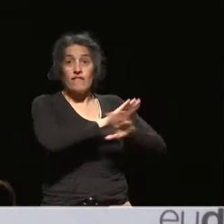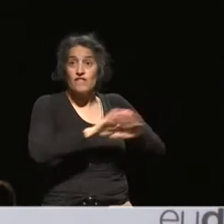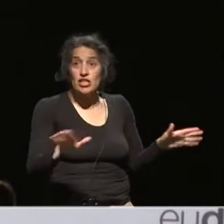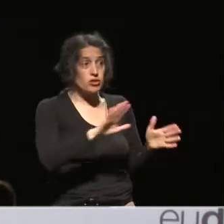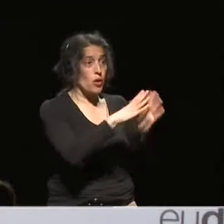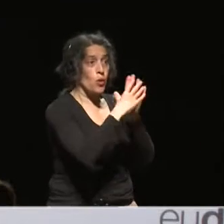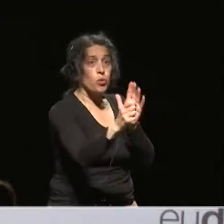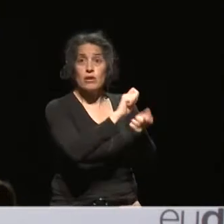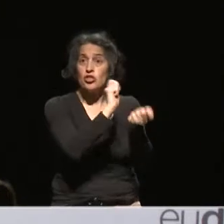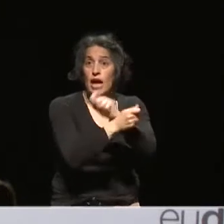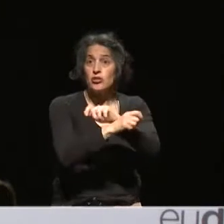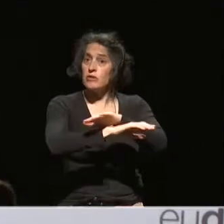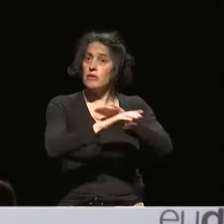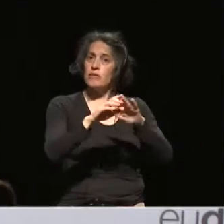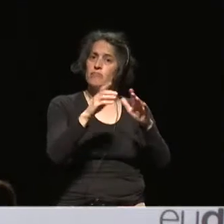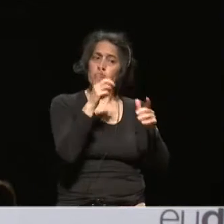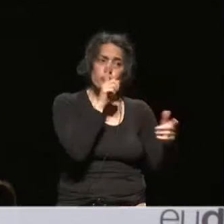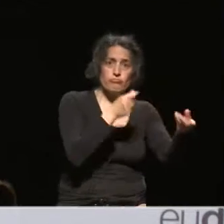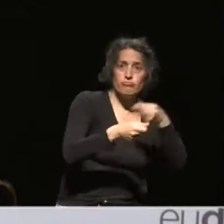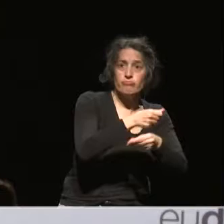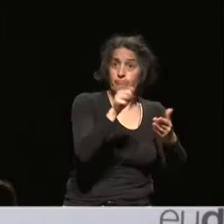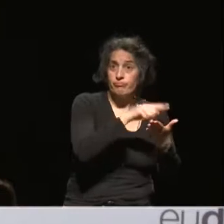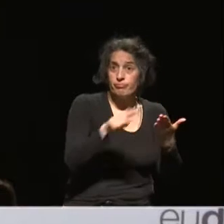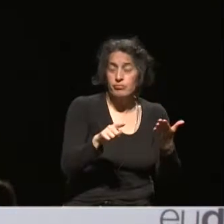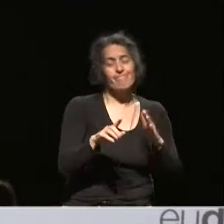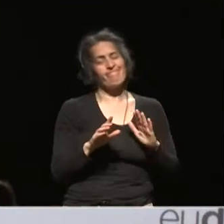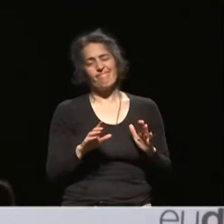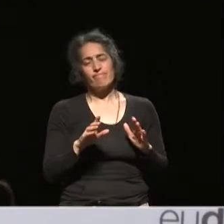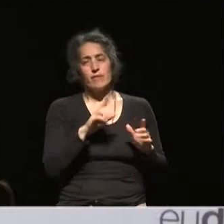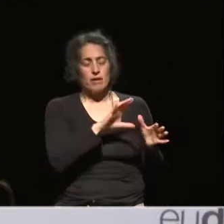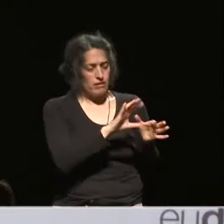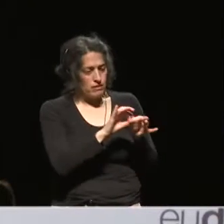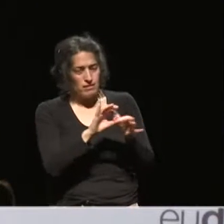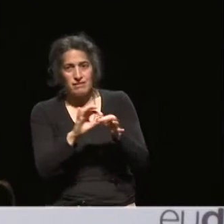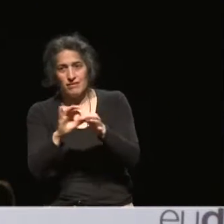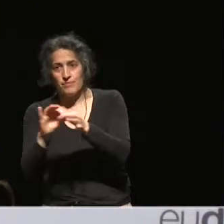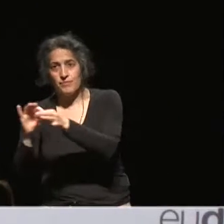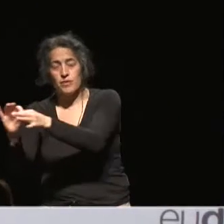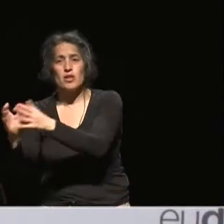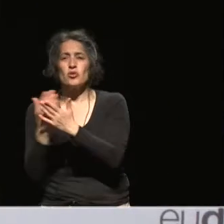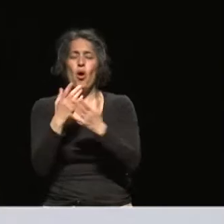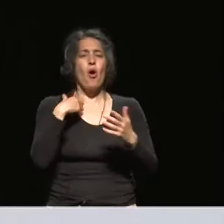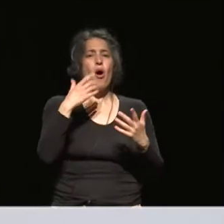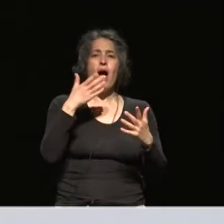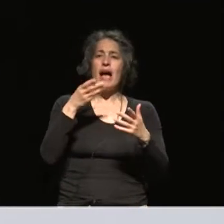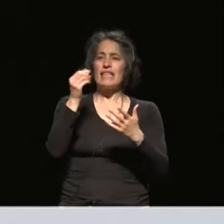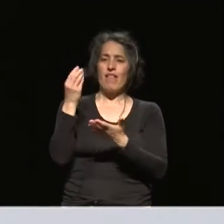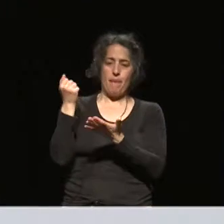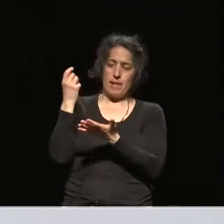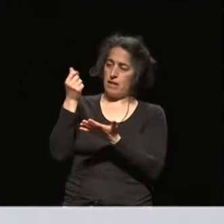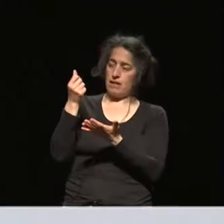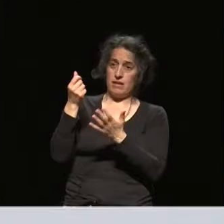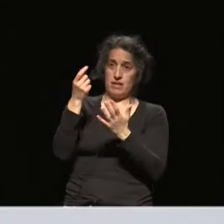of timeframes that we talk about when it comes to development assistance. We need to design approaches differently to take this into